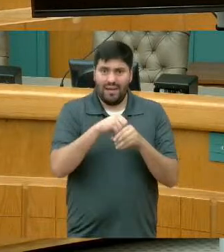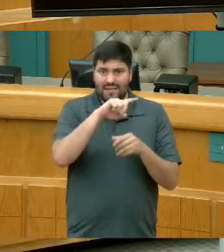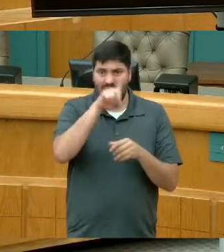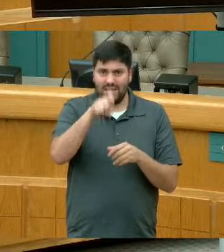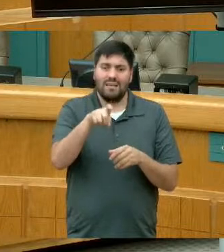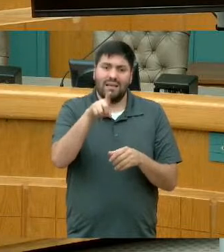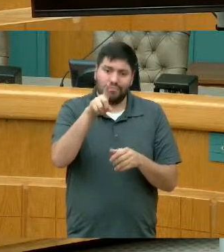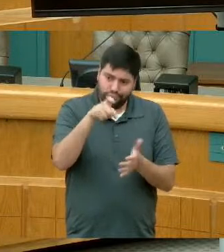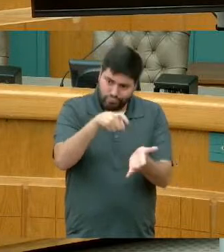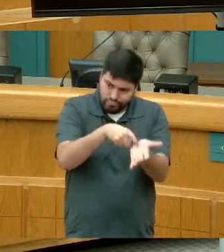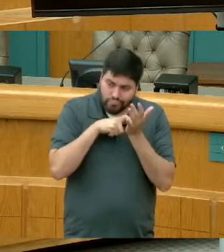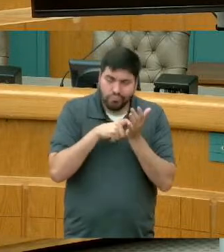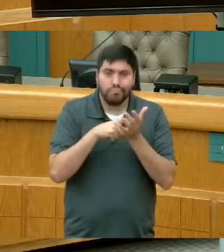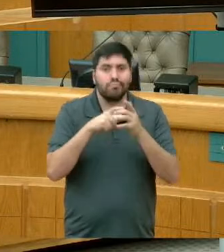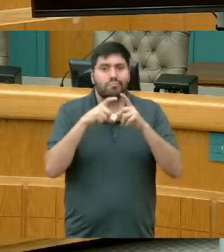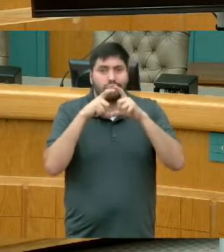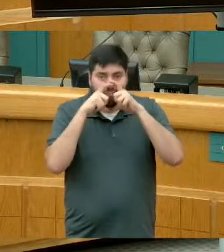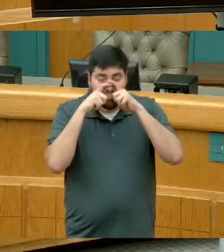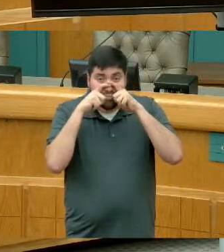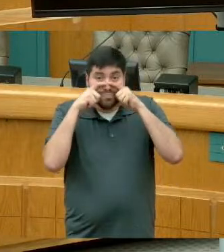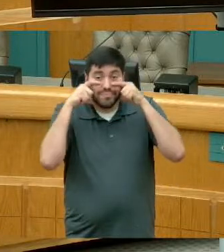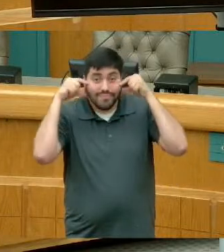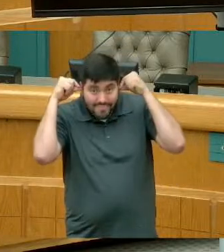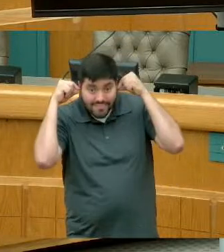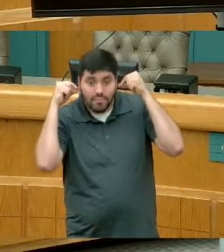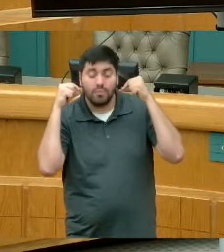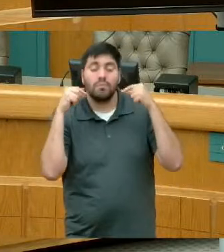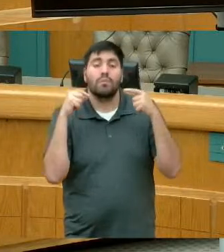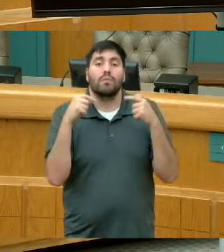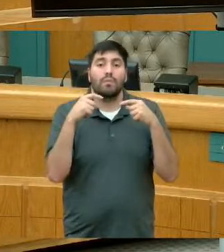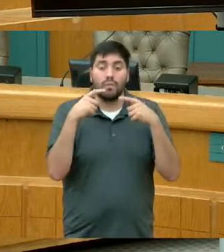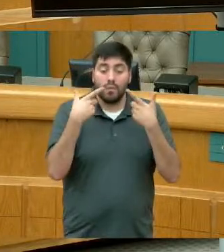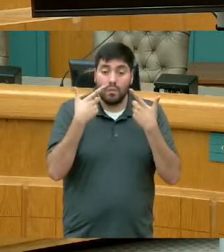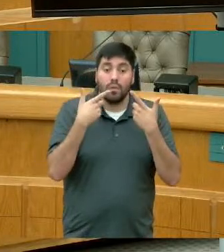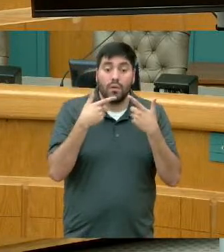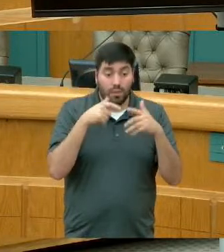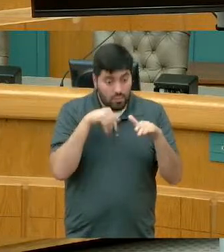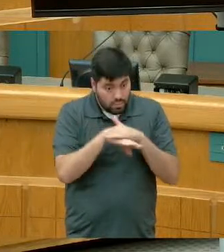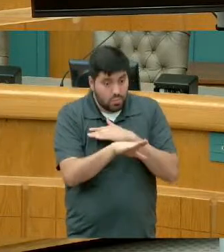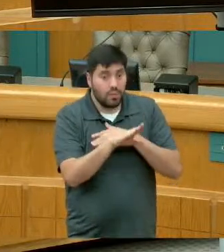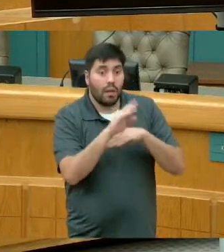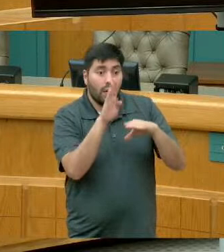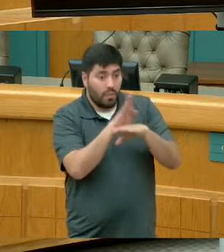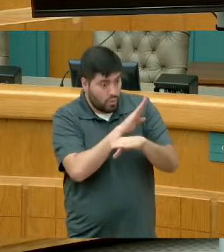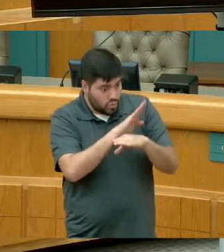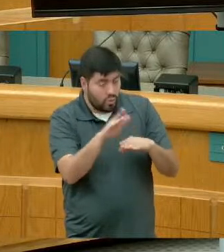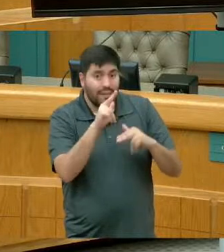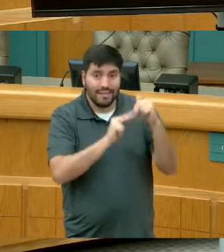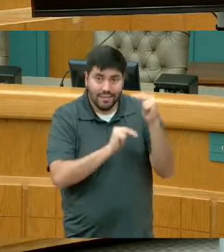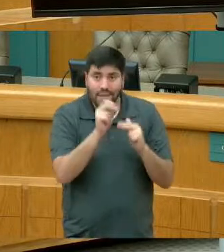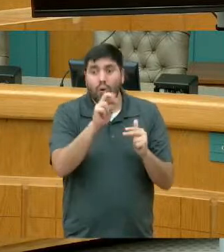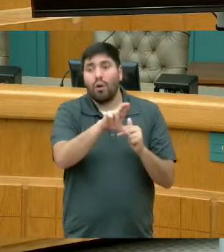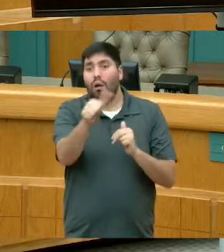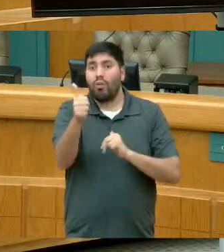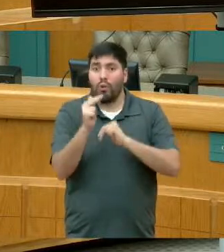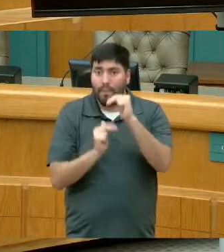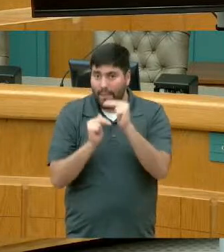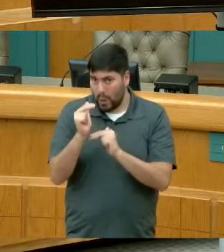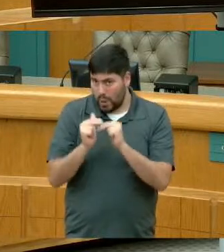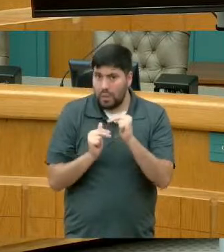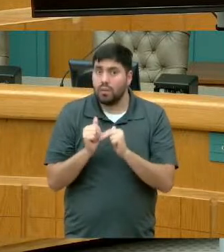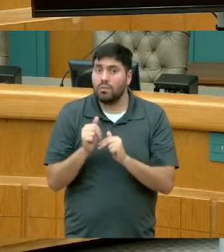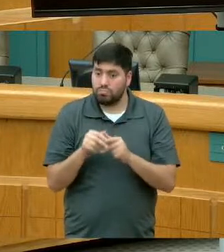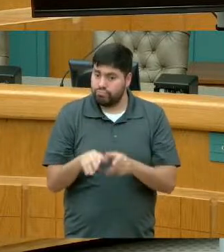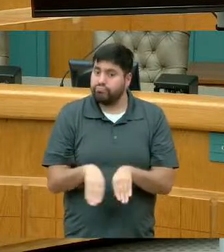shall wear a face covering over their nose and mouth when inside a commercial entity or other